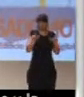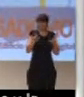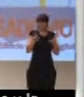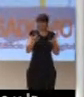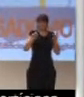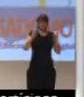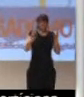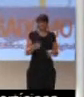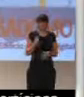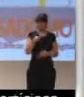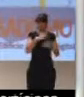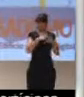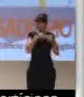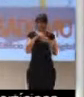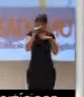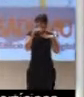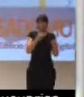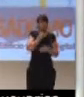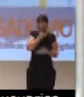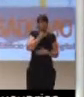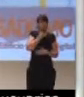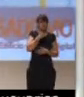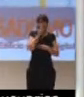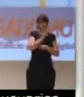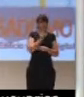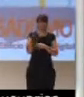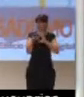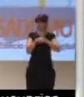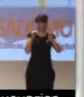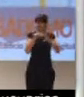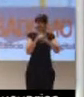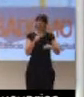we had a participation in the design and of all the users.